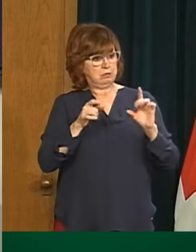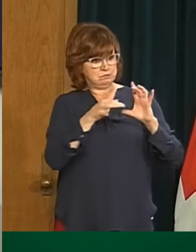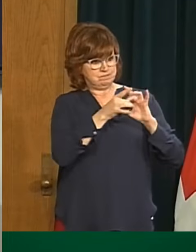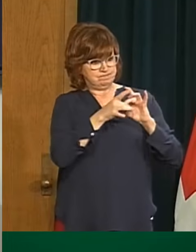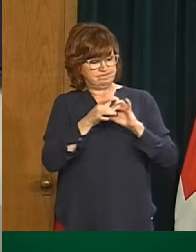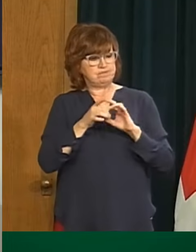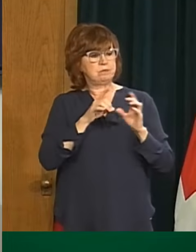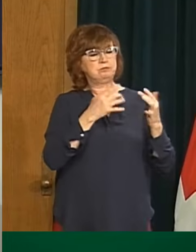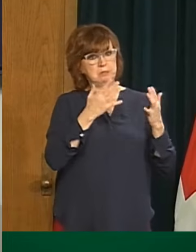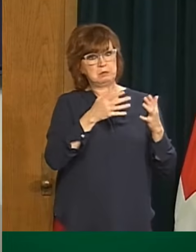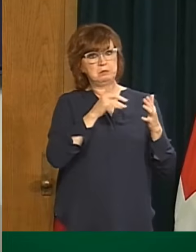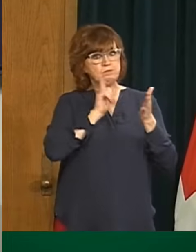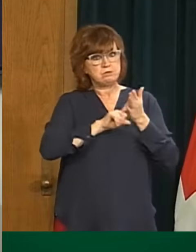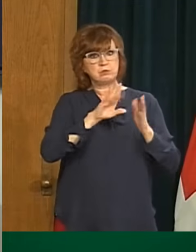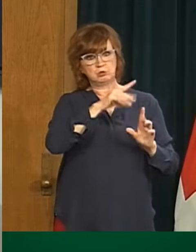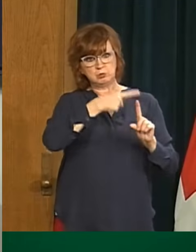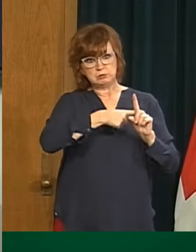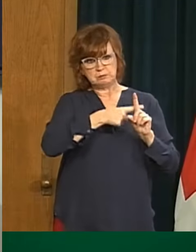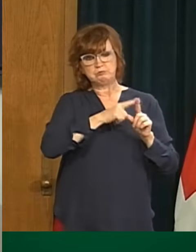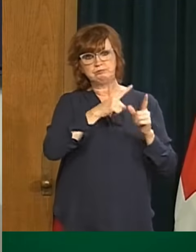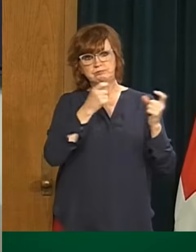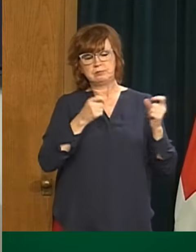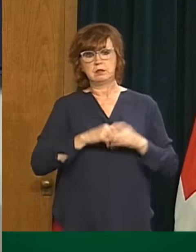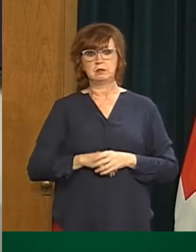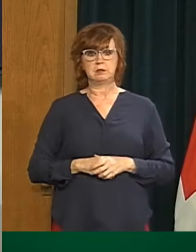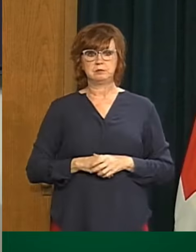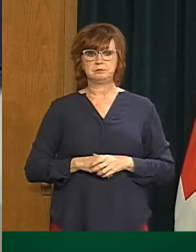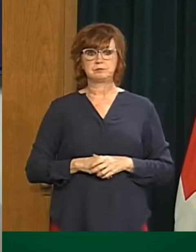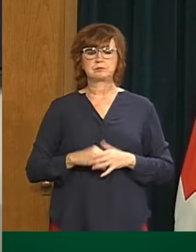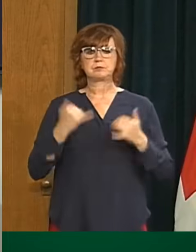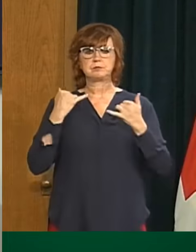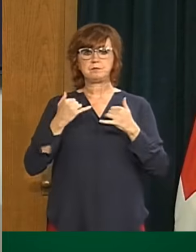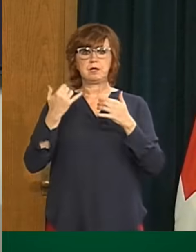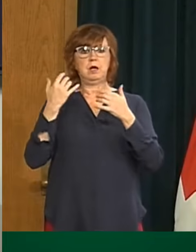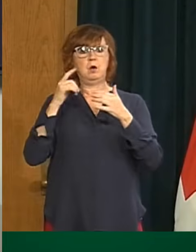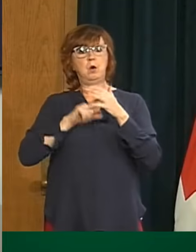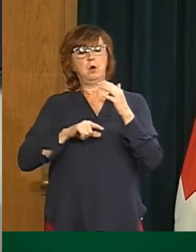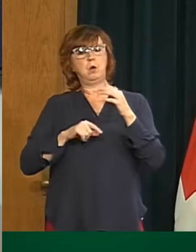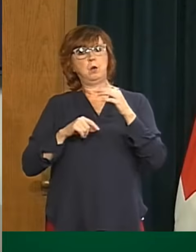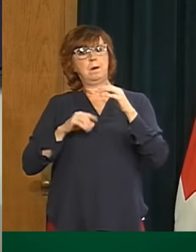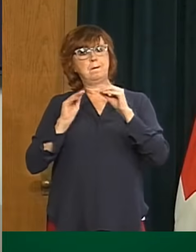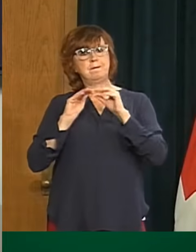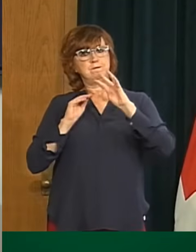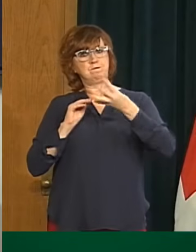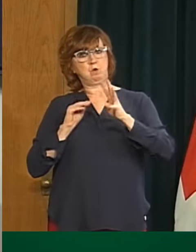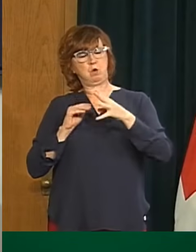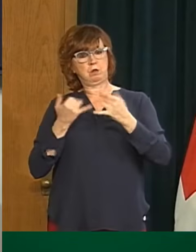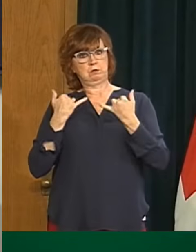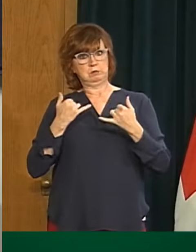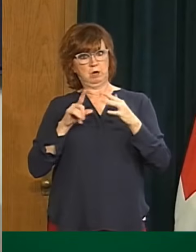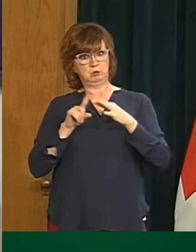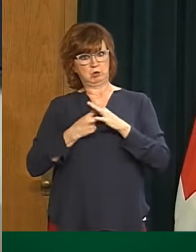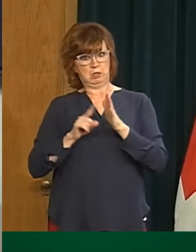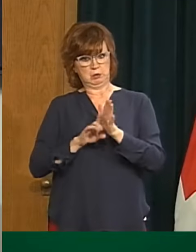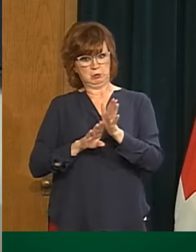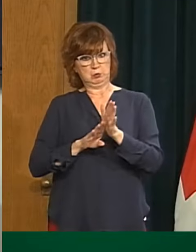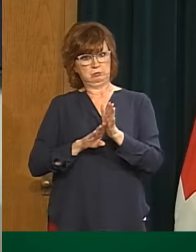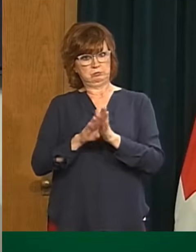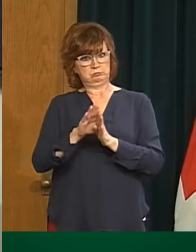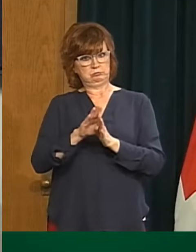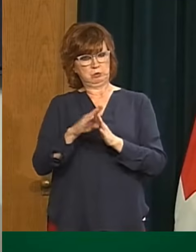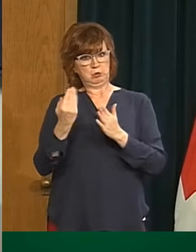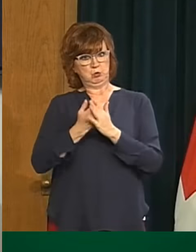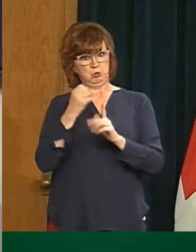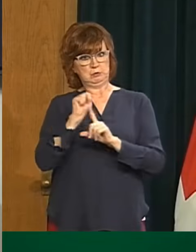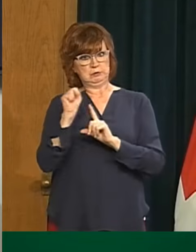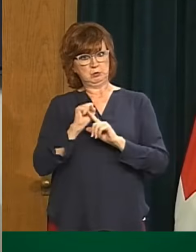like to take this opportunity to be transparent of another currently developing situation. While an official outbreak has not been declared for